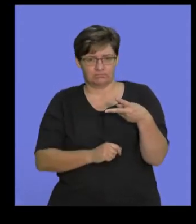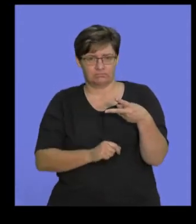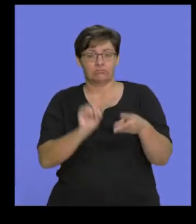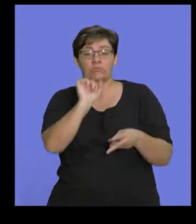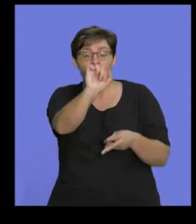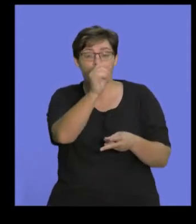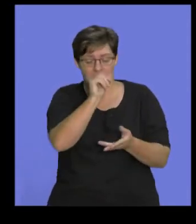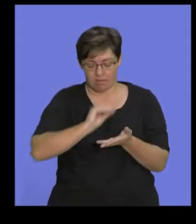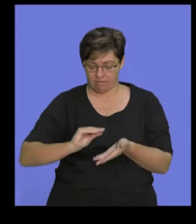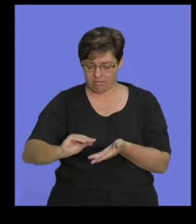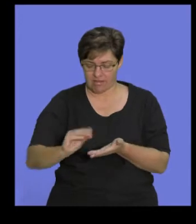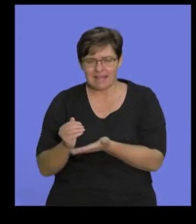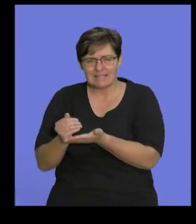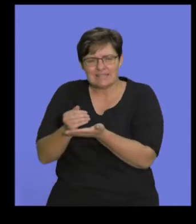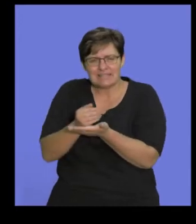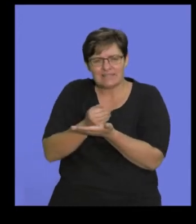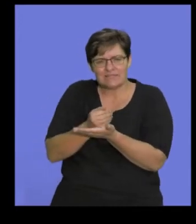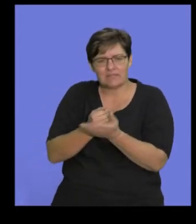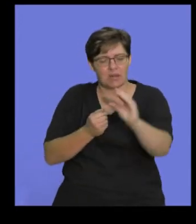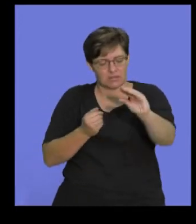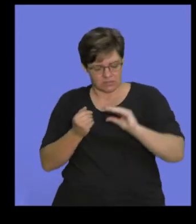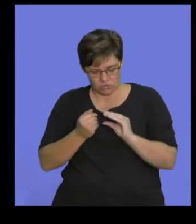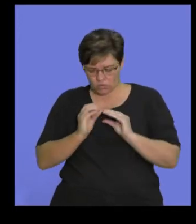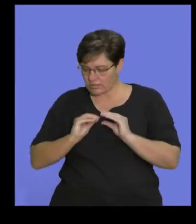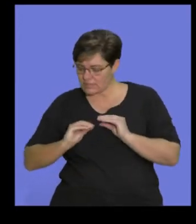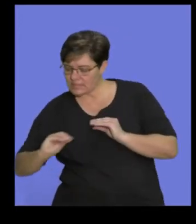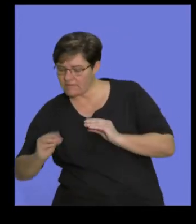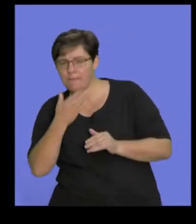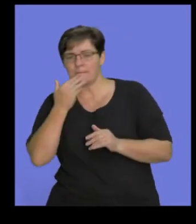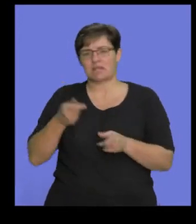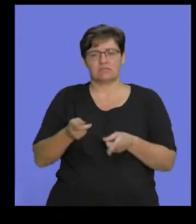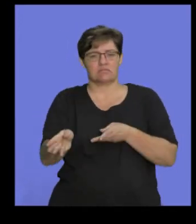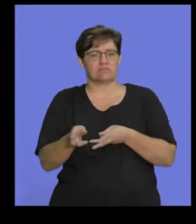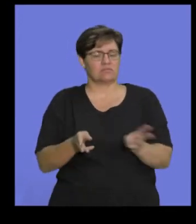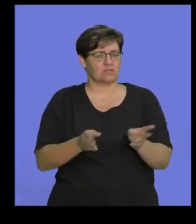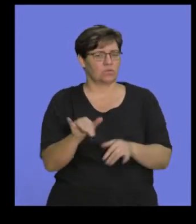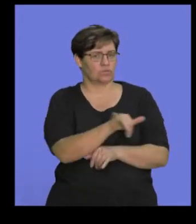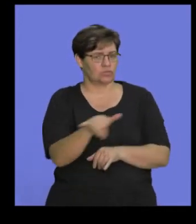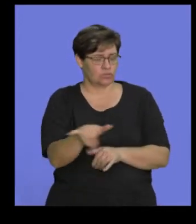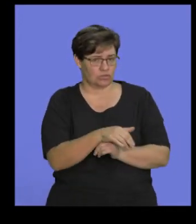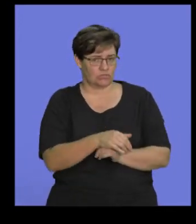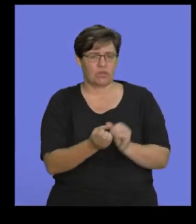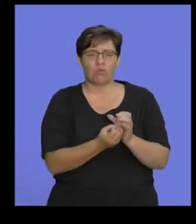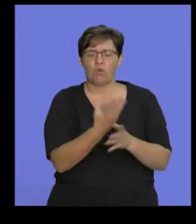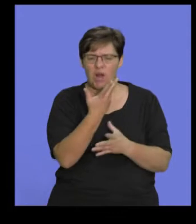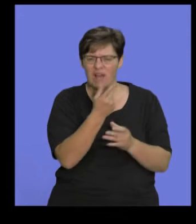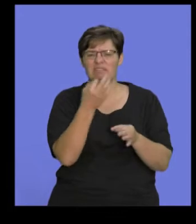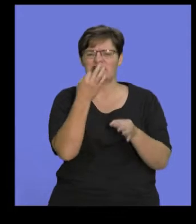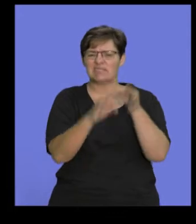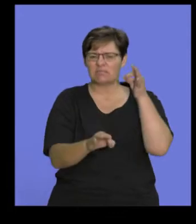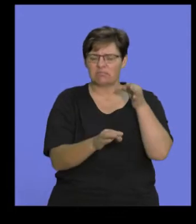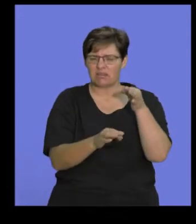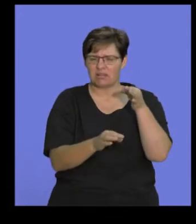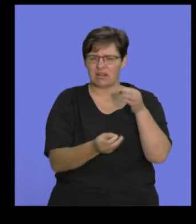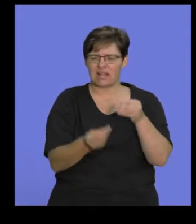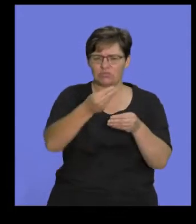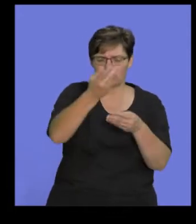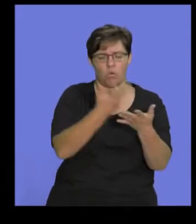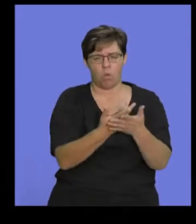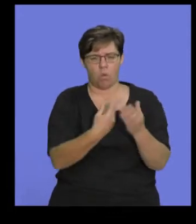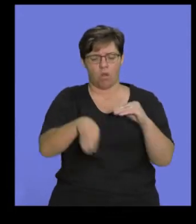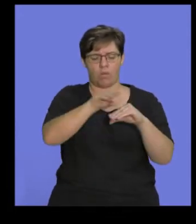saving your money whenever they give you money at home? So remember, growth has to do with simple interest and compound, but